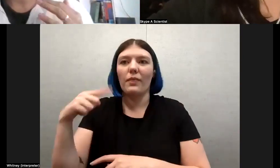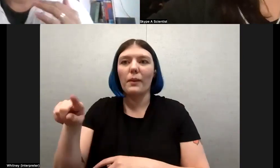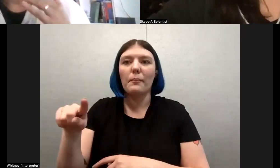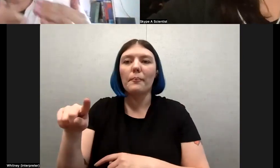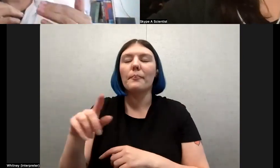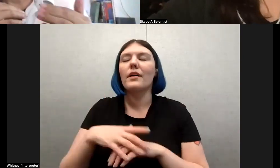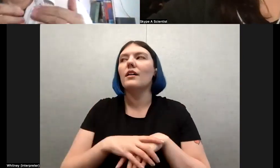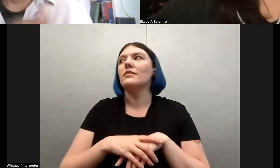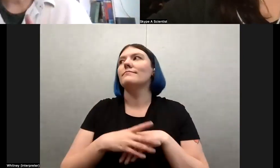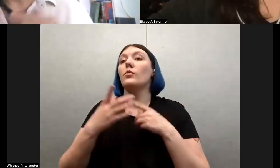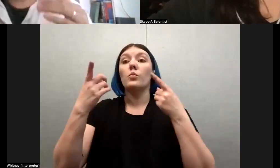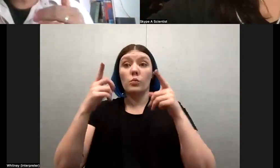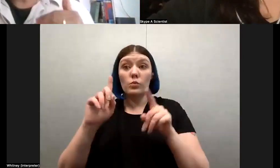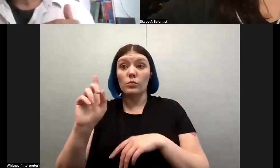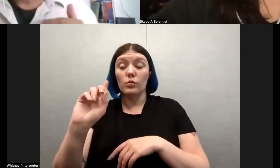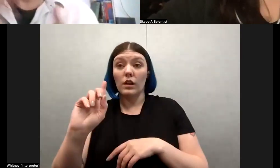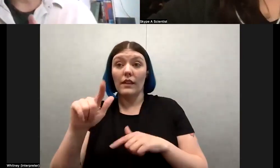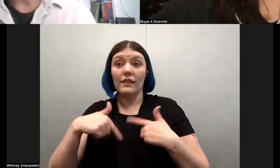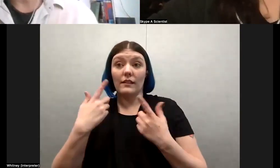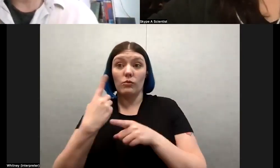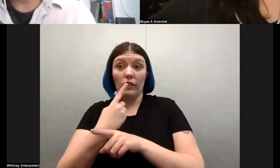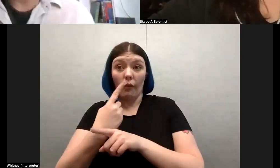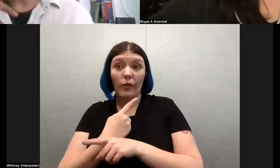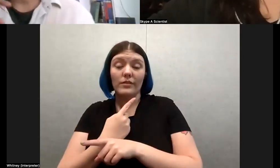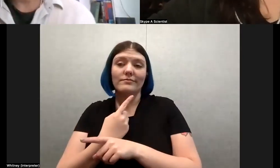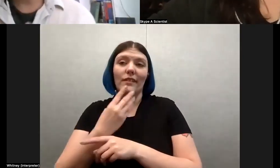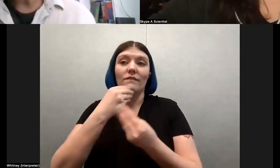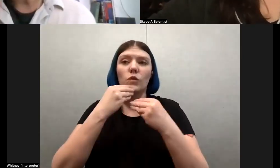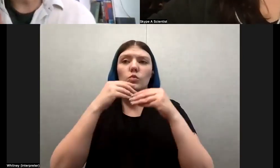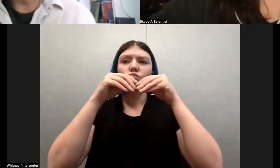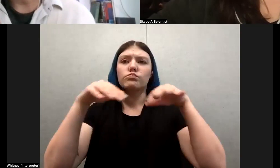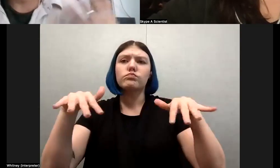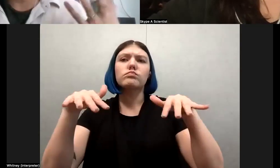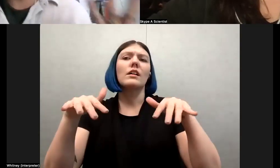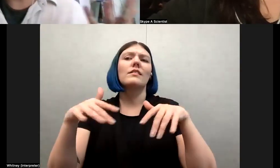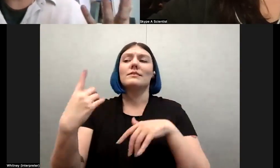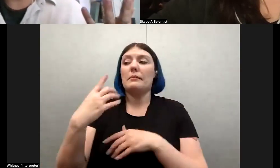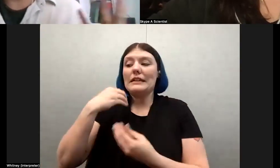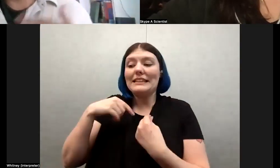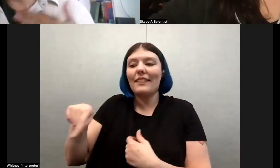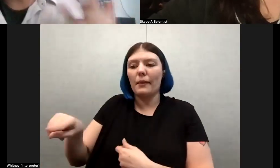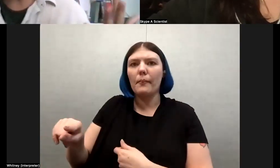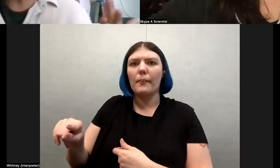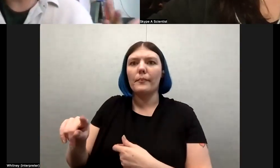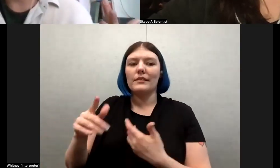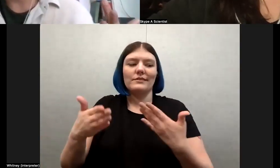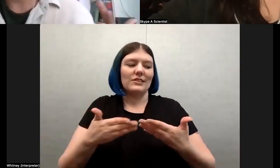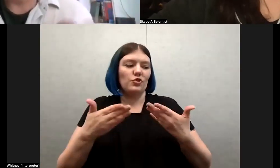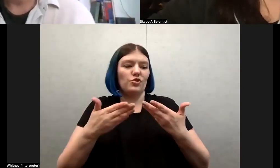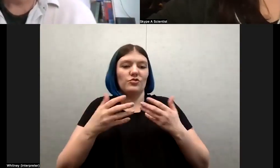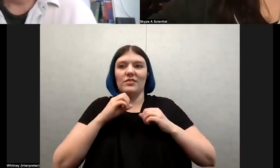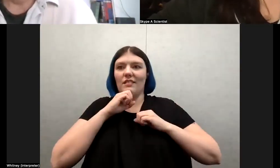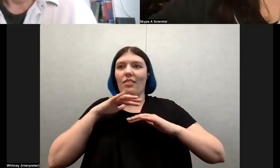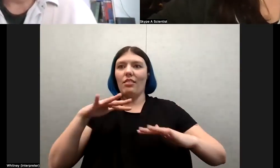that, there's a food web. So something predates on the pythons. But here in the Everglades, we don't have